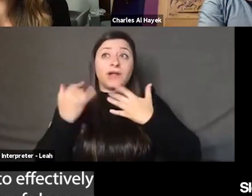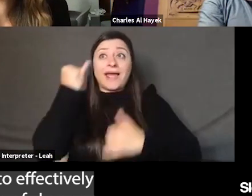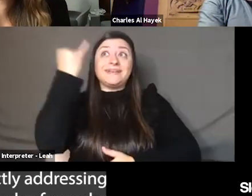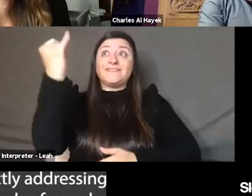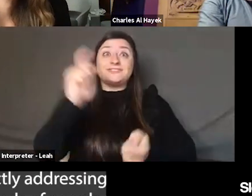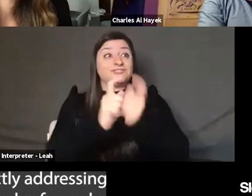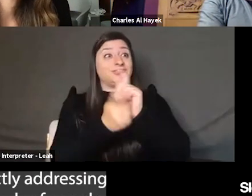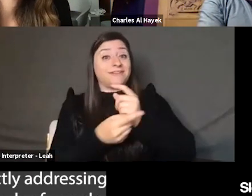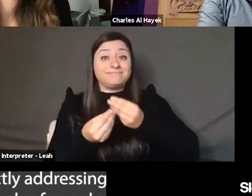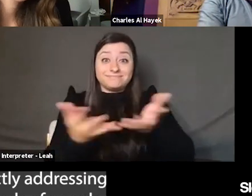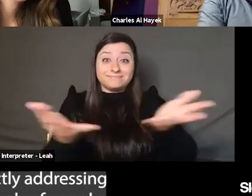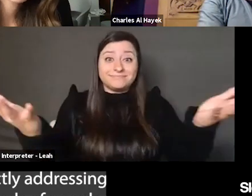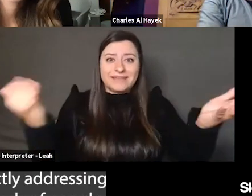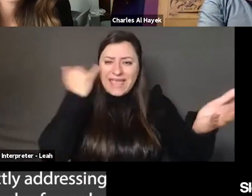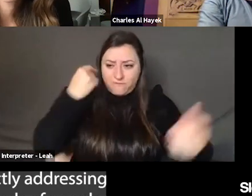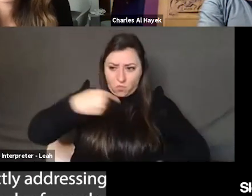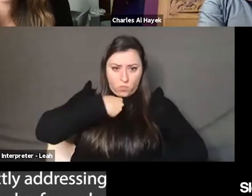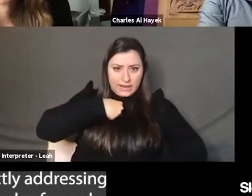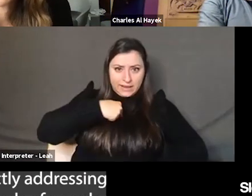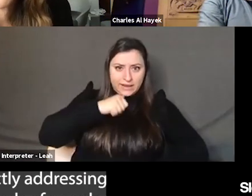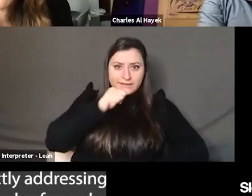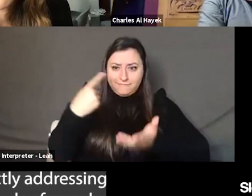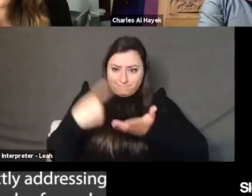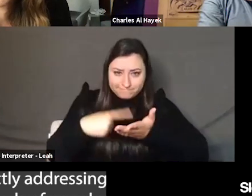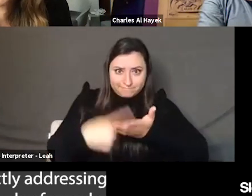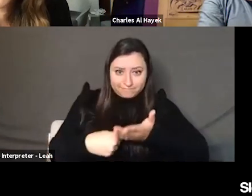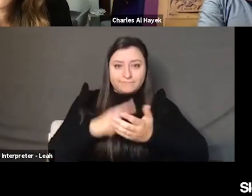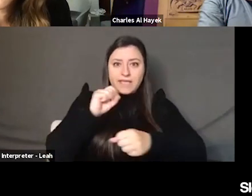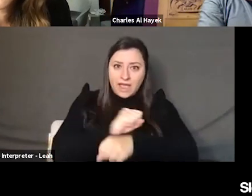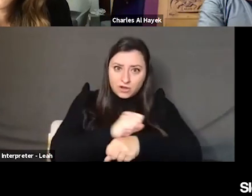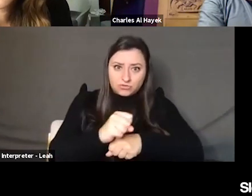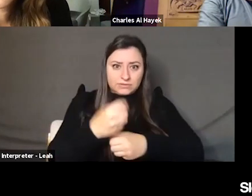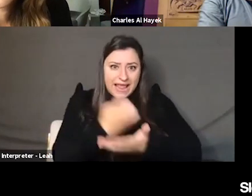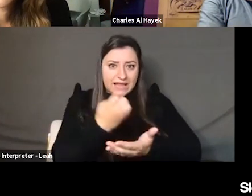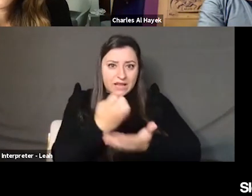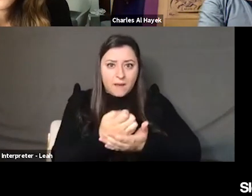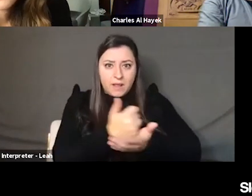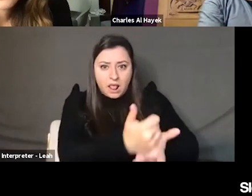of change if we are not directly addressing the economic needs of people.